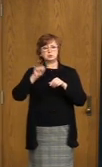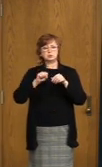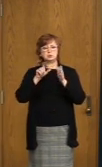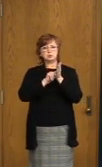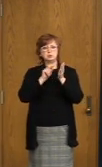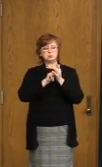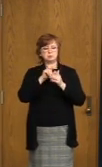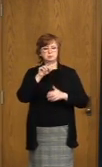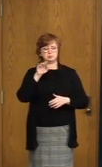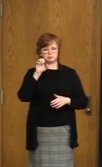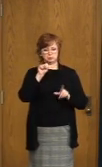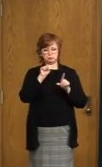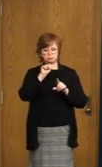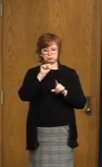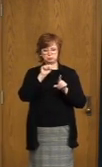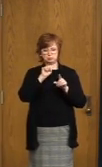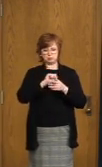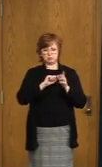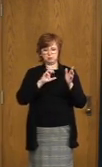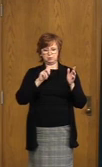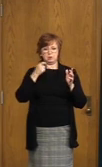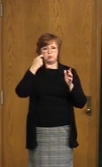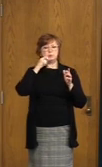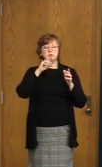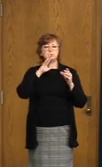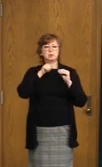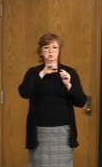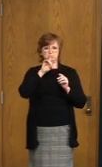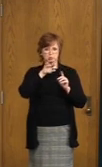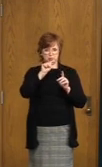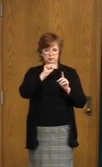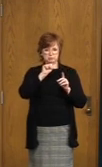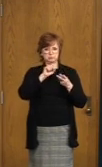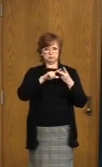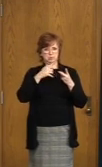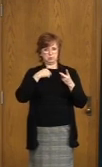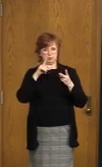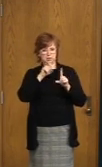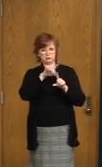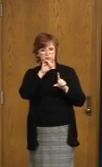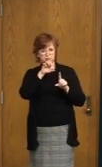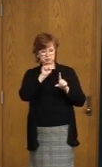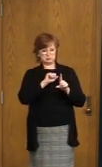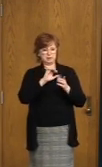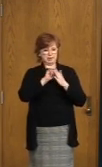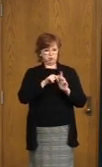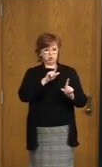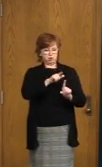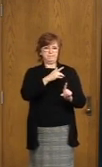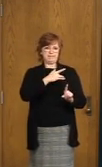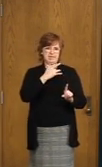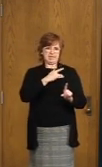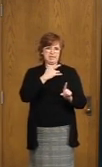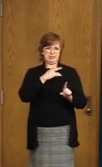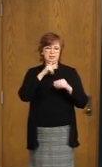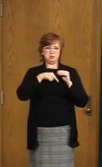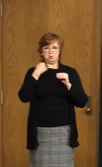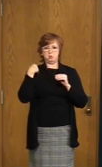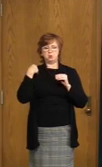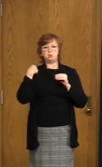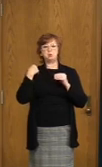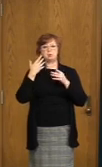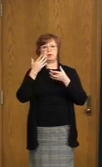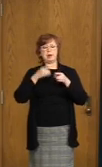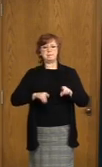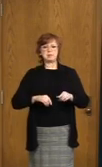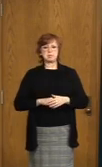Yes, we've spoken a lot about Dr. Shahab. I have a question for him. How is he personally affected by the